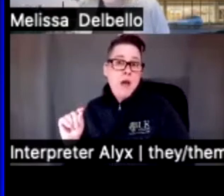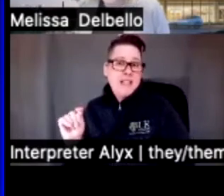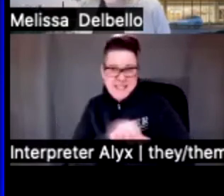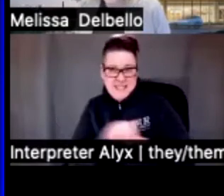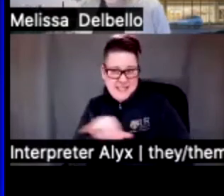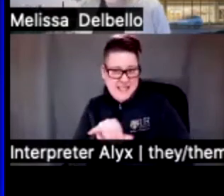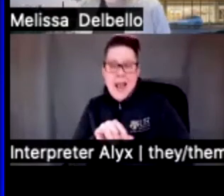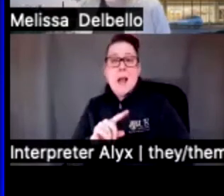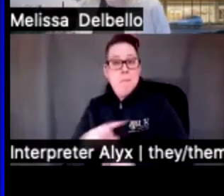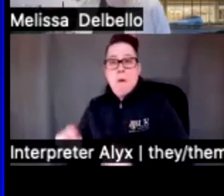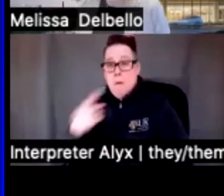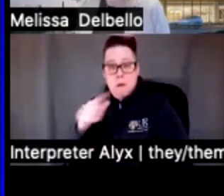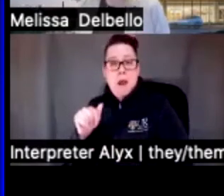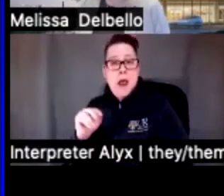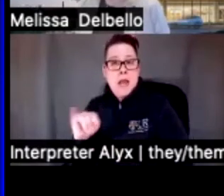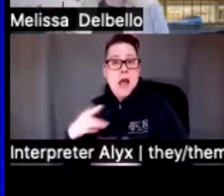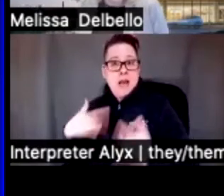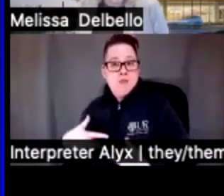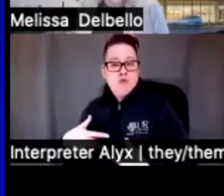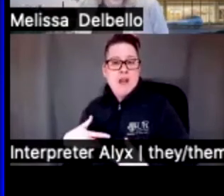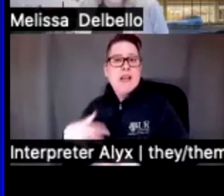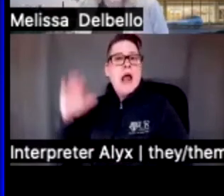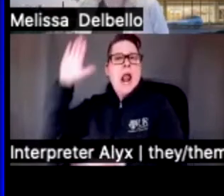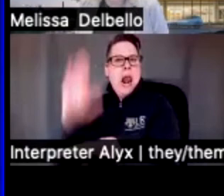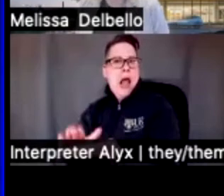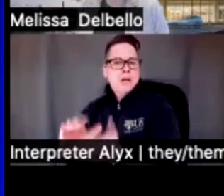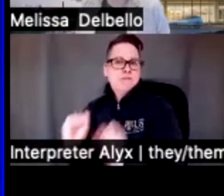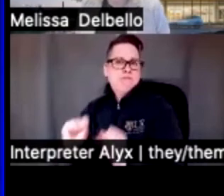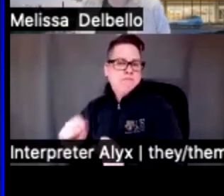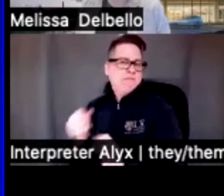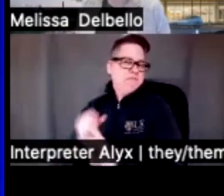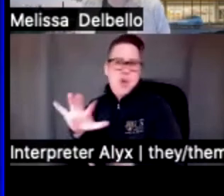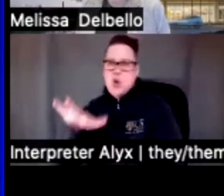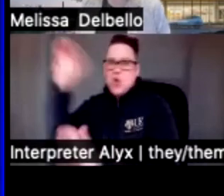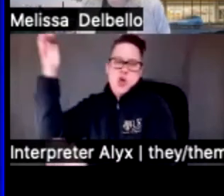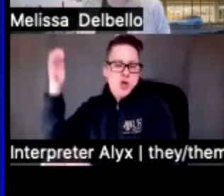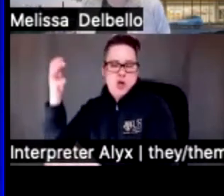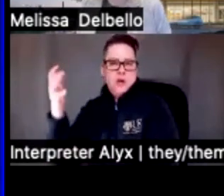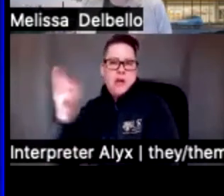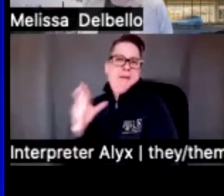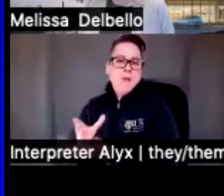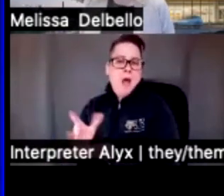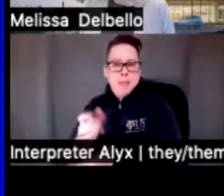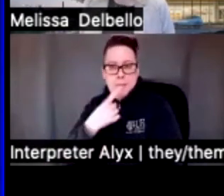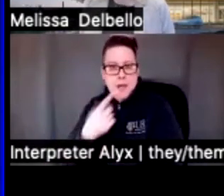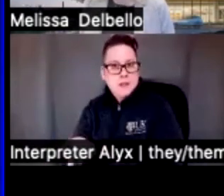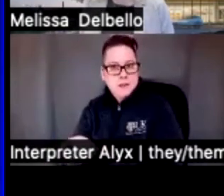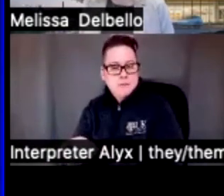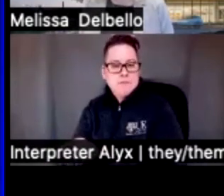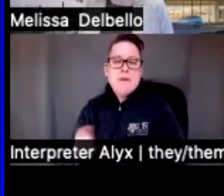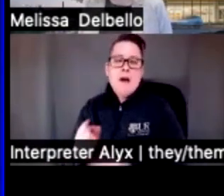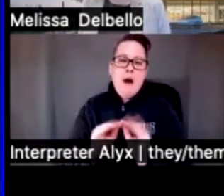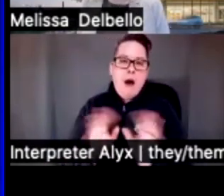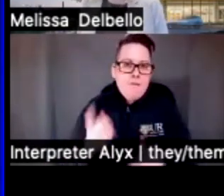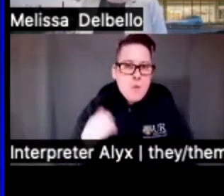the antidepressant, you had a very little chance of having this adverse reaction. Now, obviously, what we